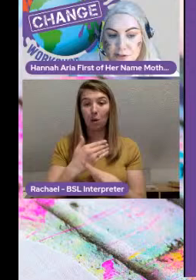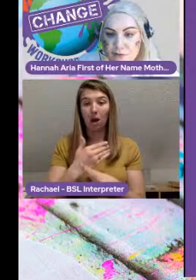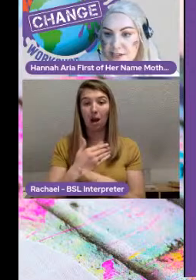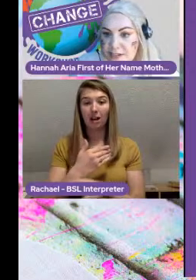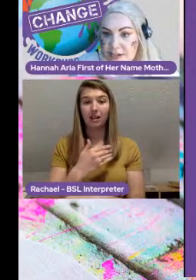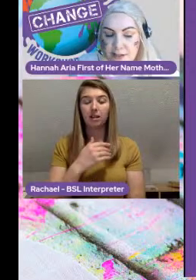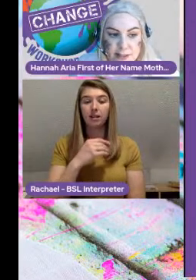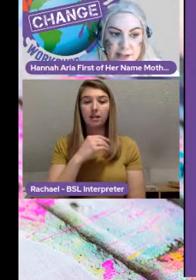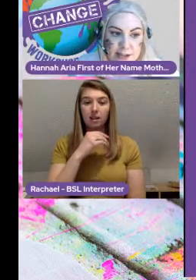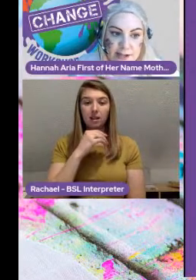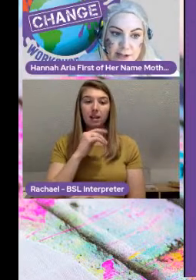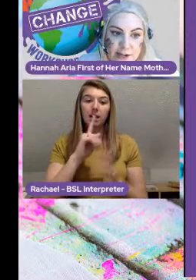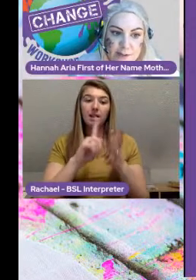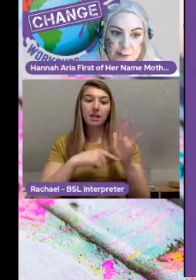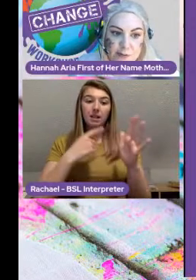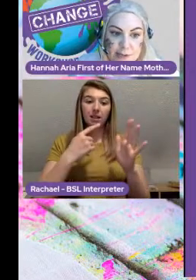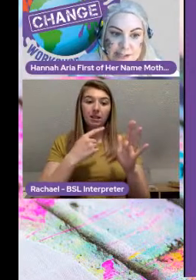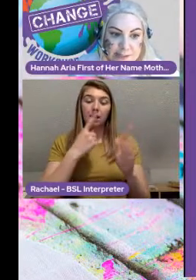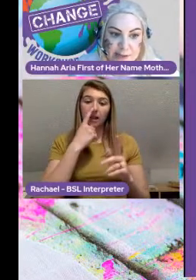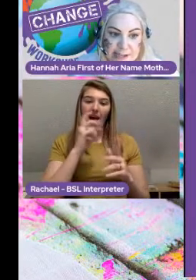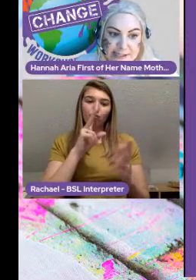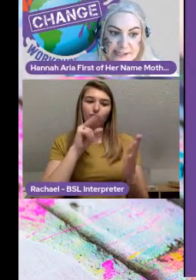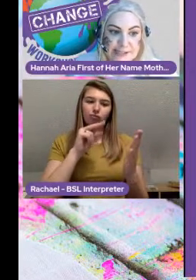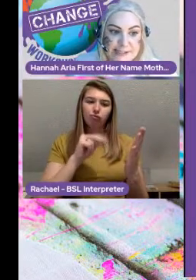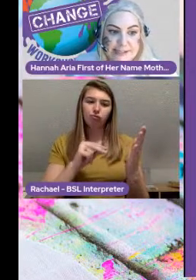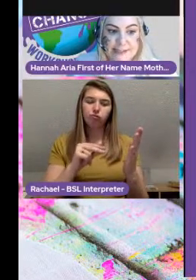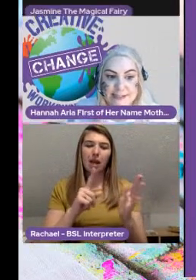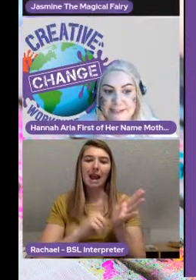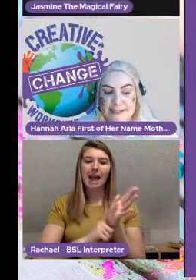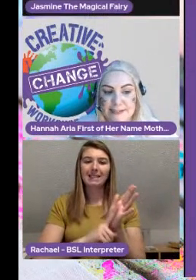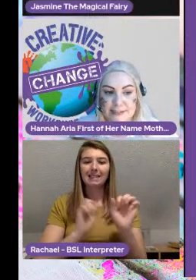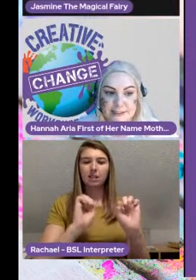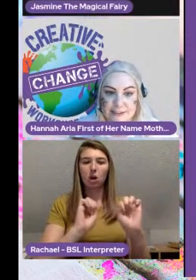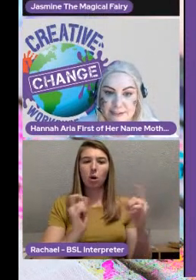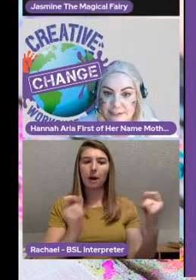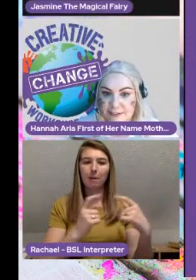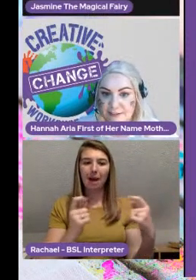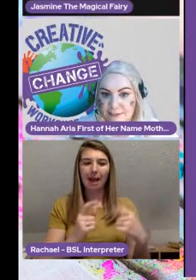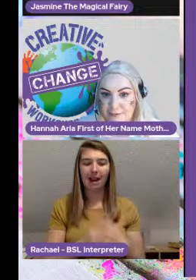Jasmine, would you be able to read out the email from Leslie, please?